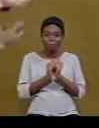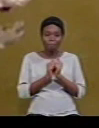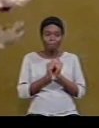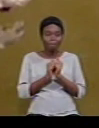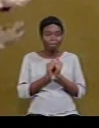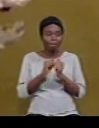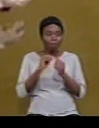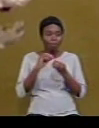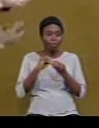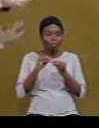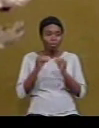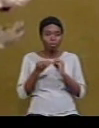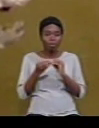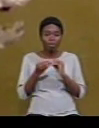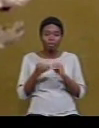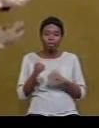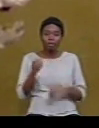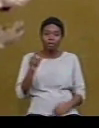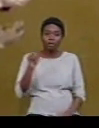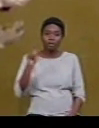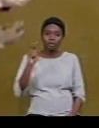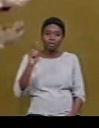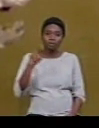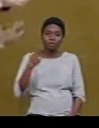Hymn number 22,